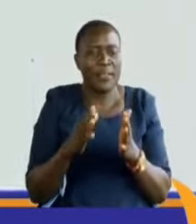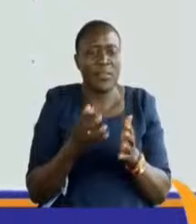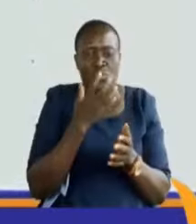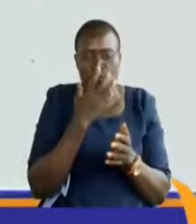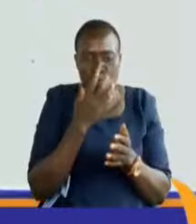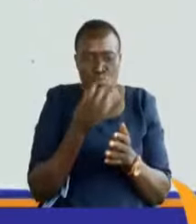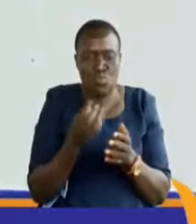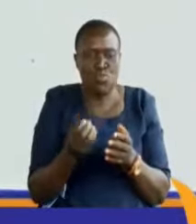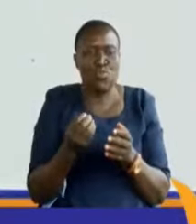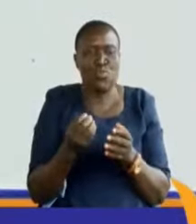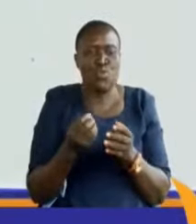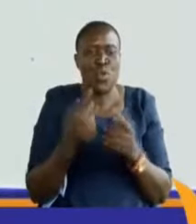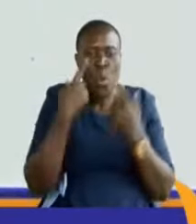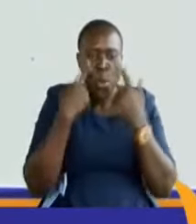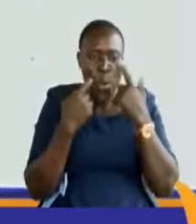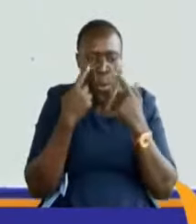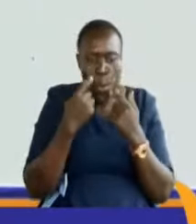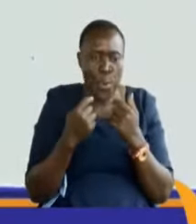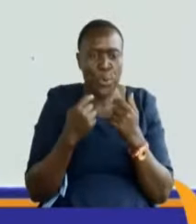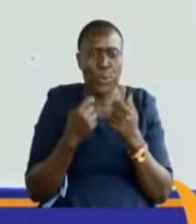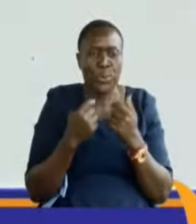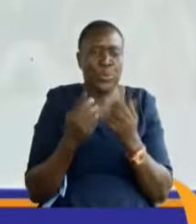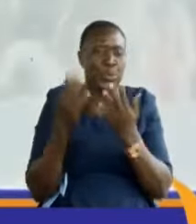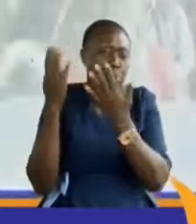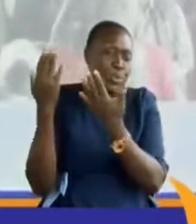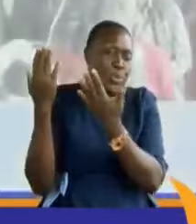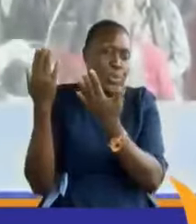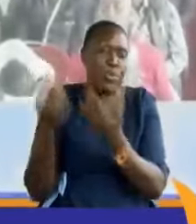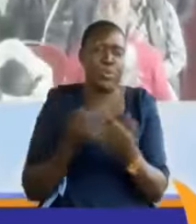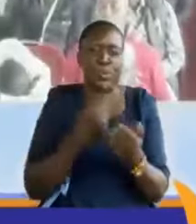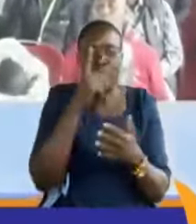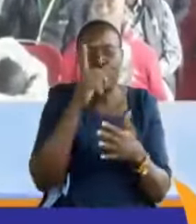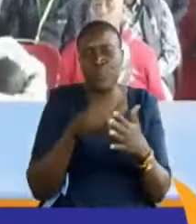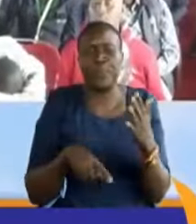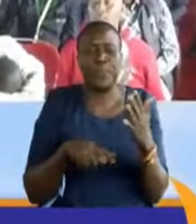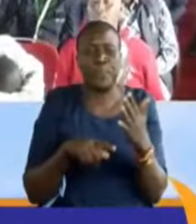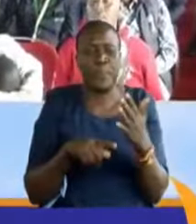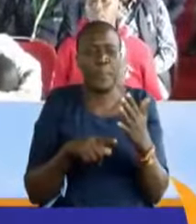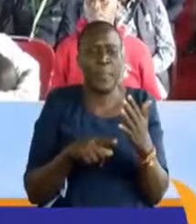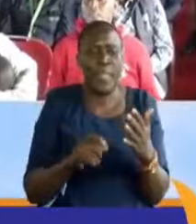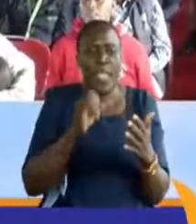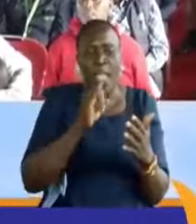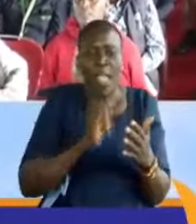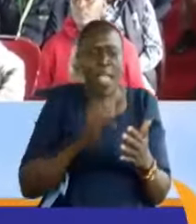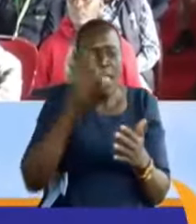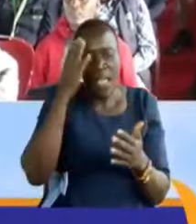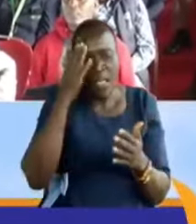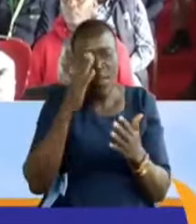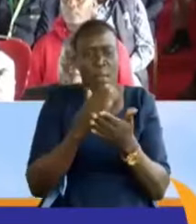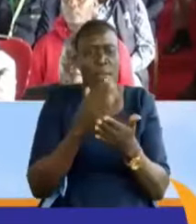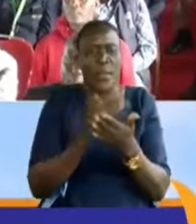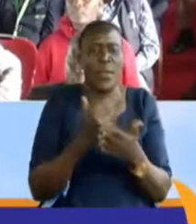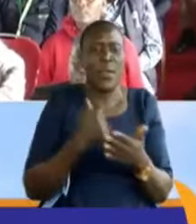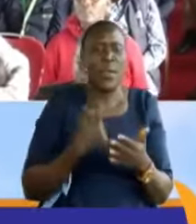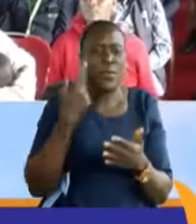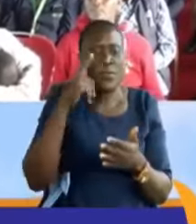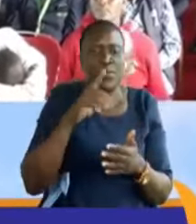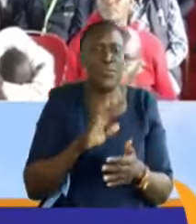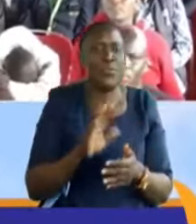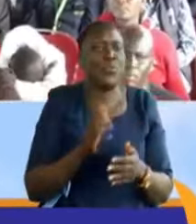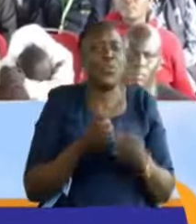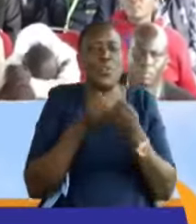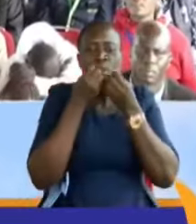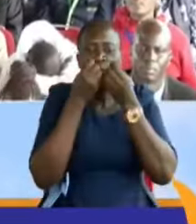Jeremiah 29:11 is a verse of hope, and it says, "For I know the plans I have for you, declares the